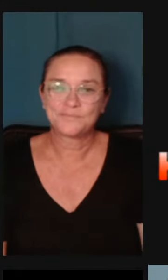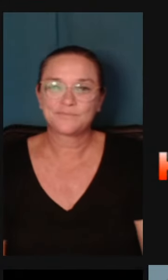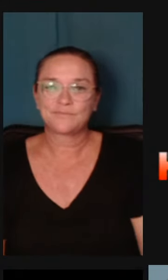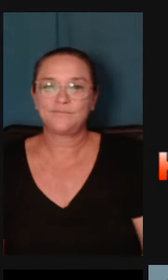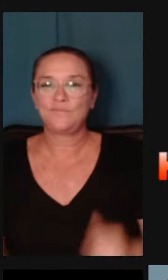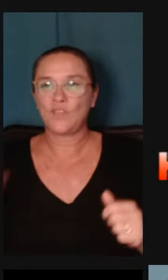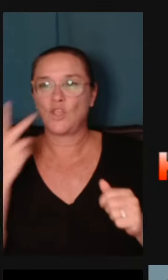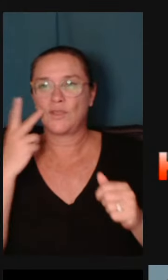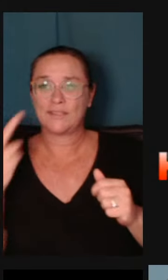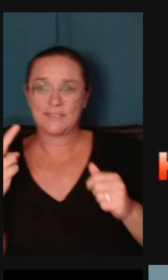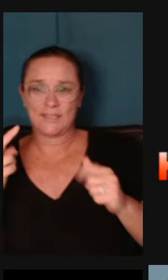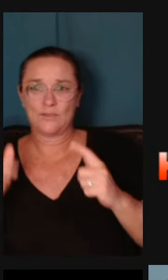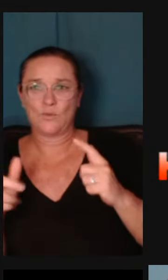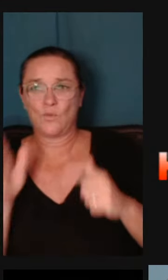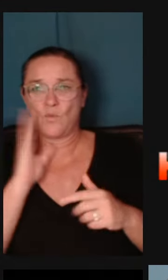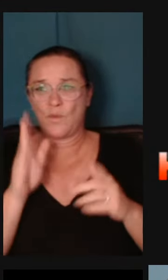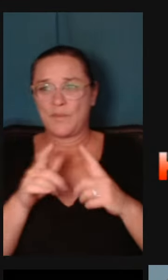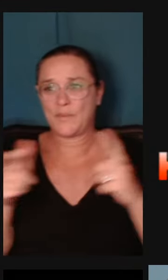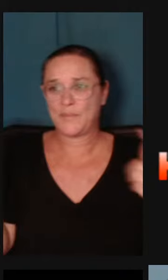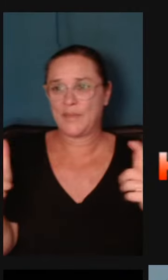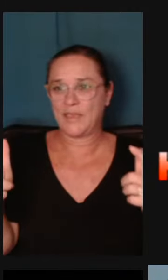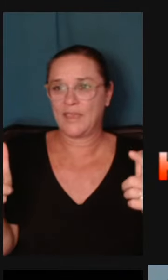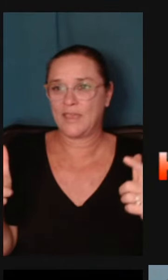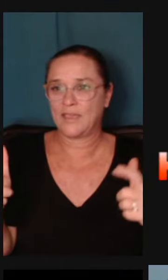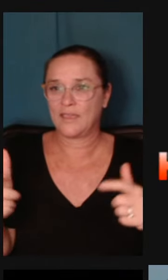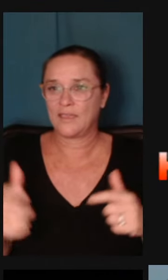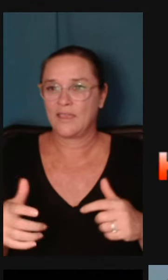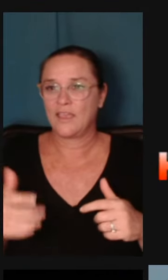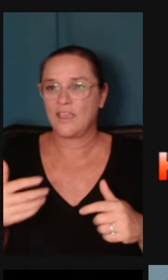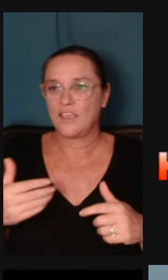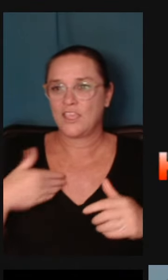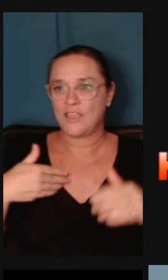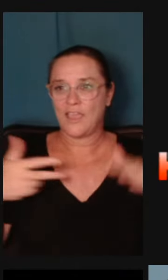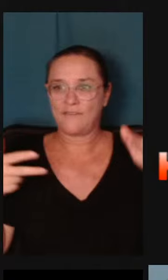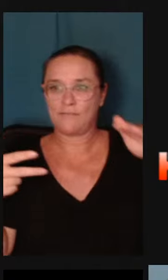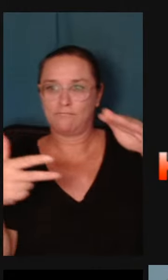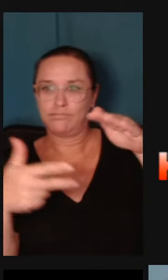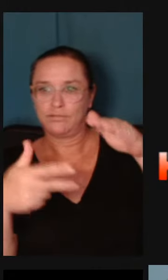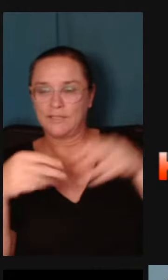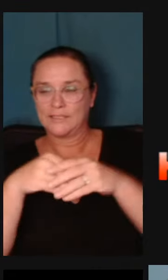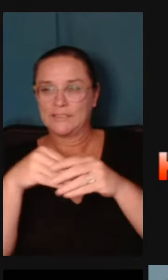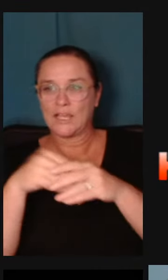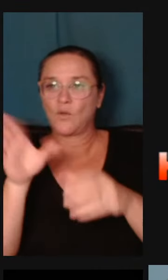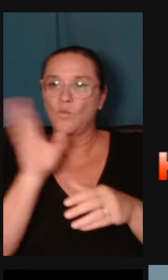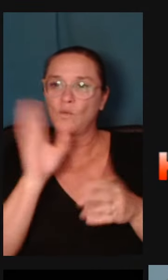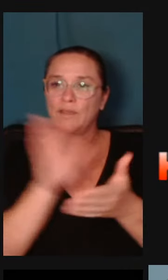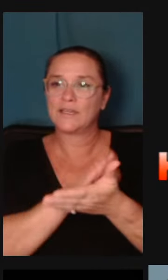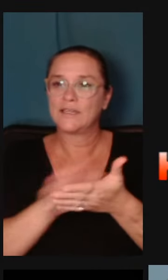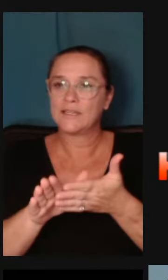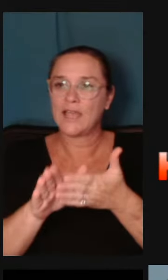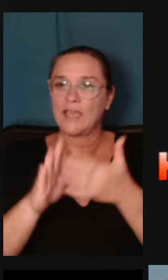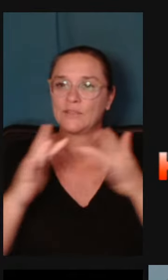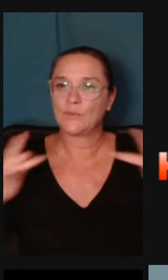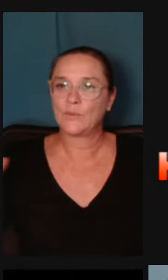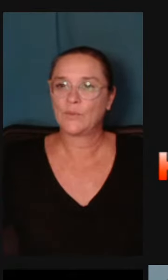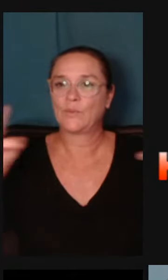to be inside. Take a look. There's a lift inside there. You can see in there. It's going to be a nice big open air lanai.